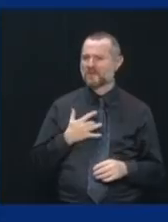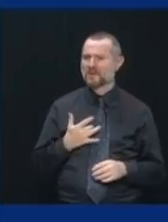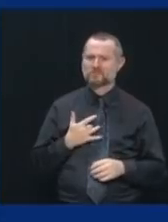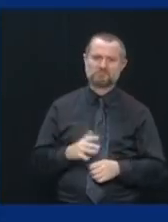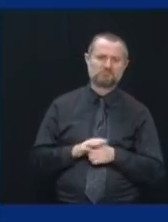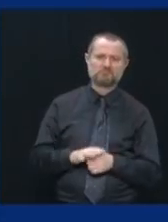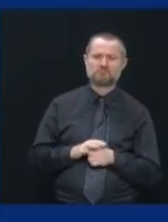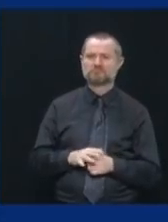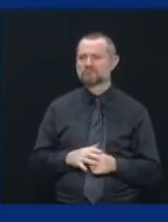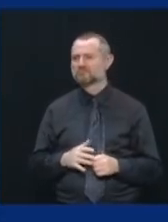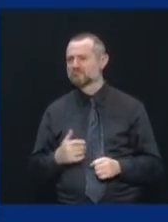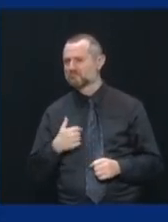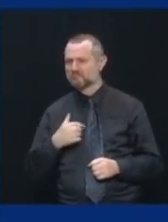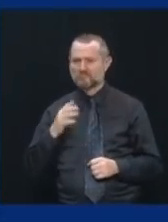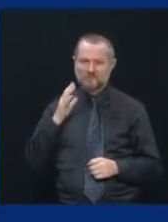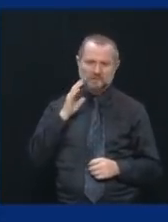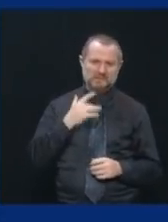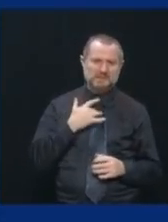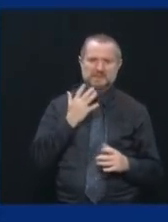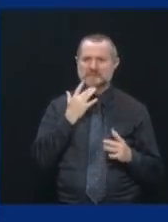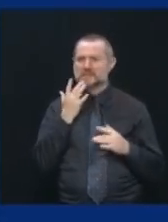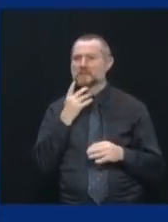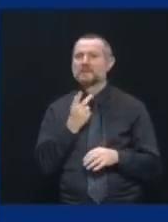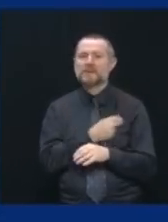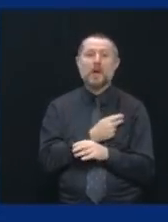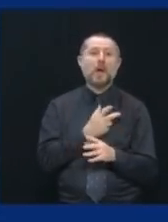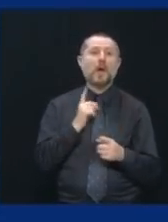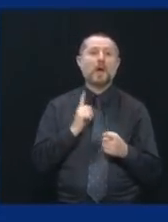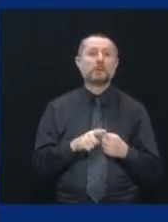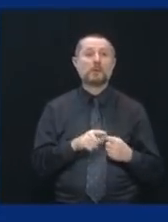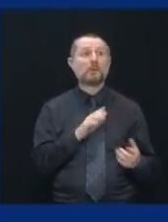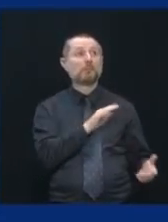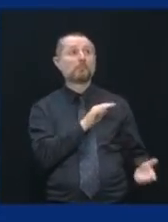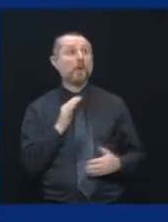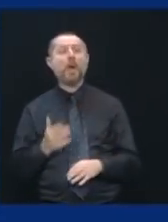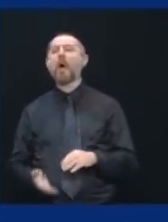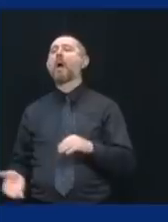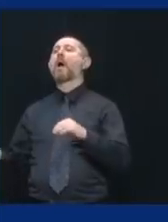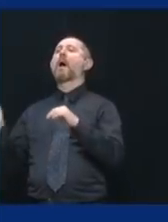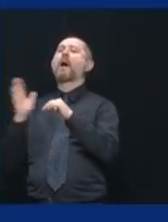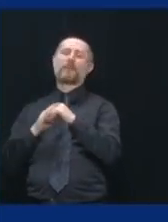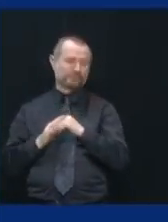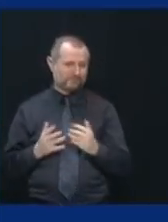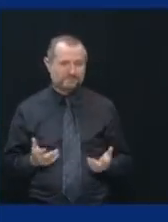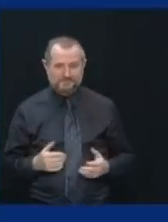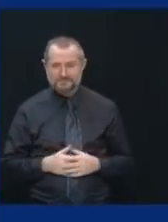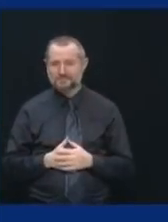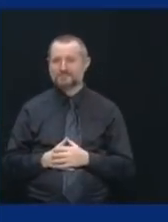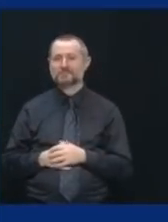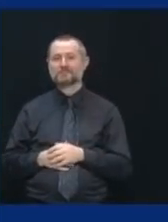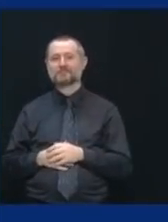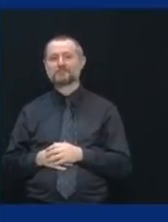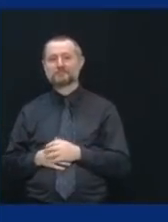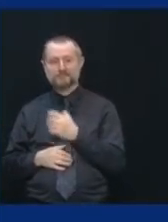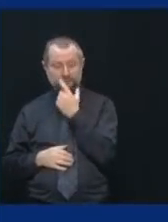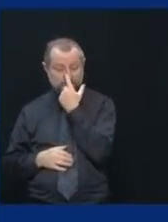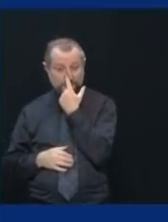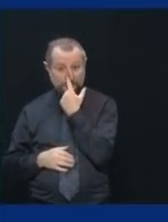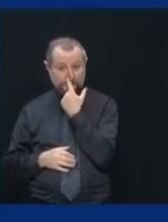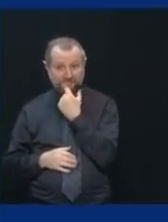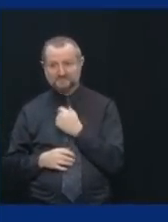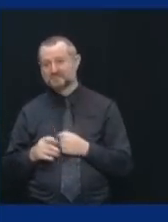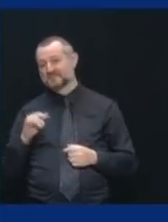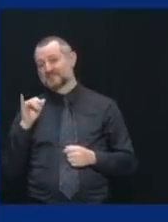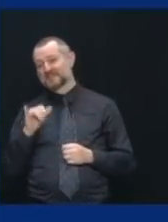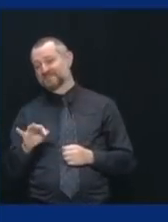the supply is greatly increased and dramatically increased. Look, if you got the